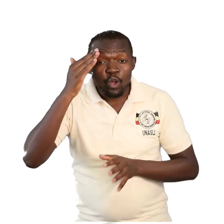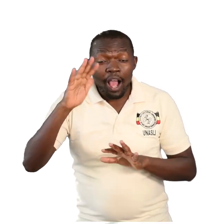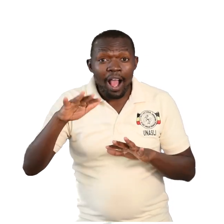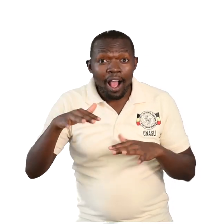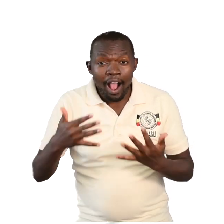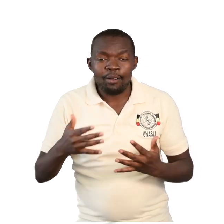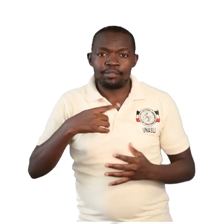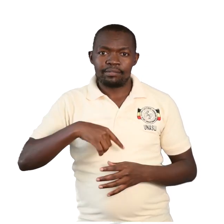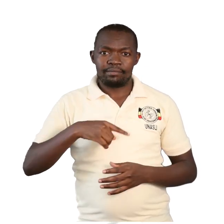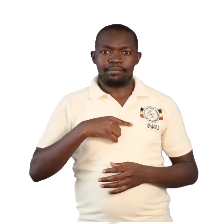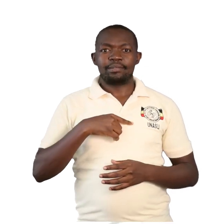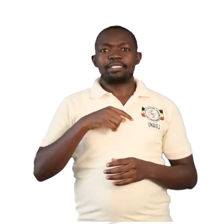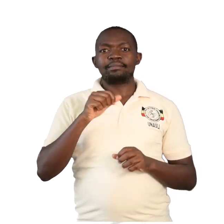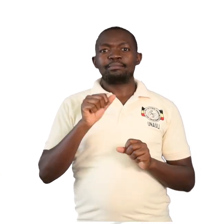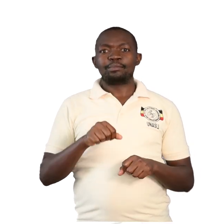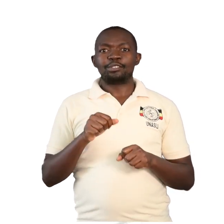of